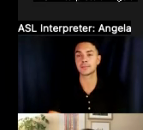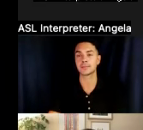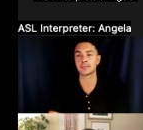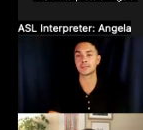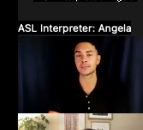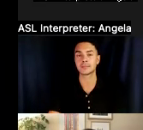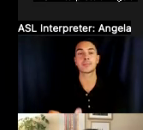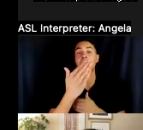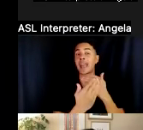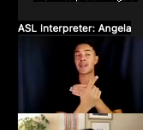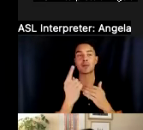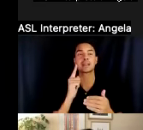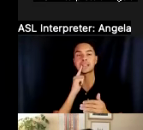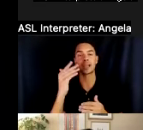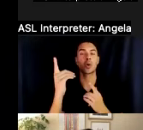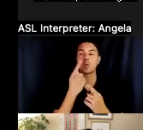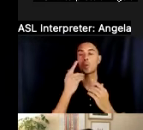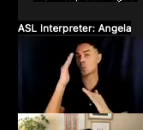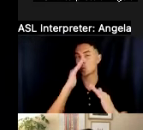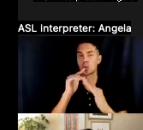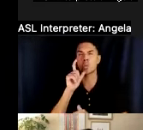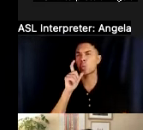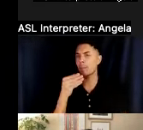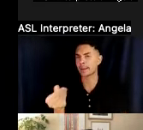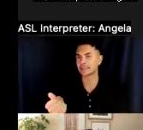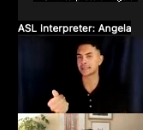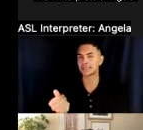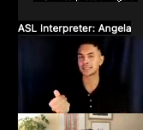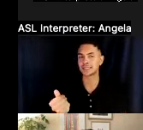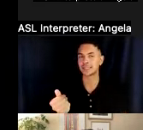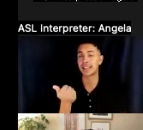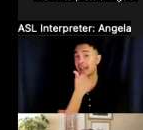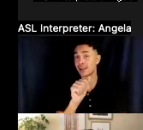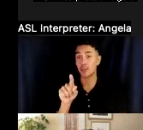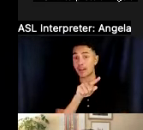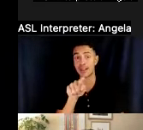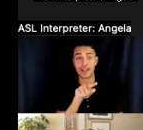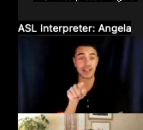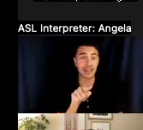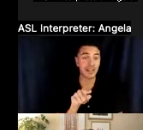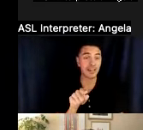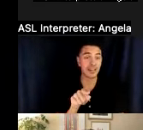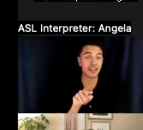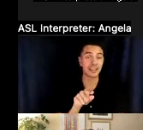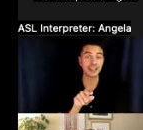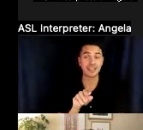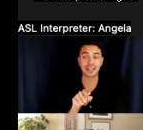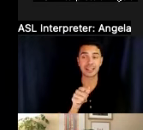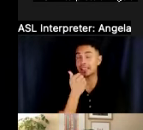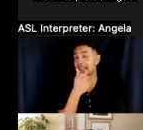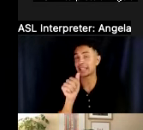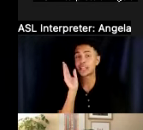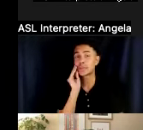Everybody is always worried about who pays. Has anybody had an